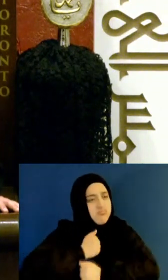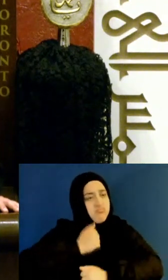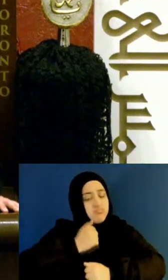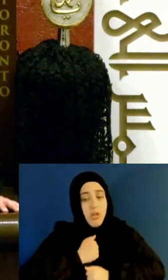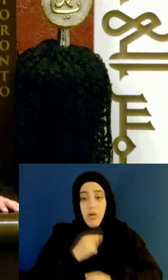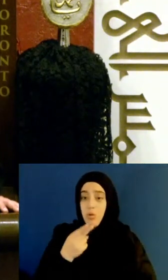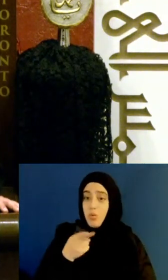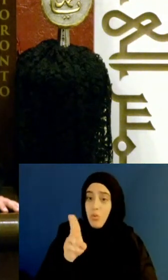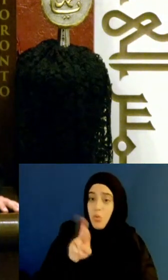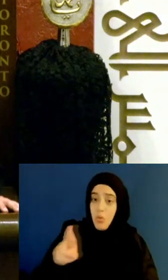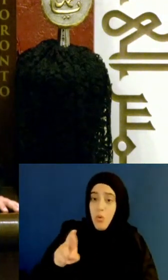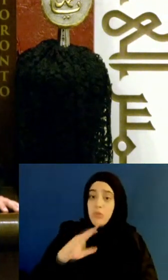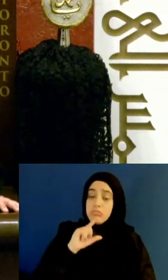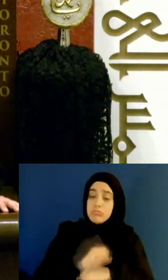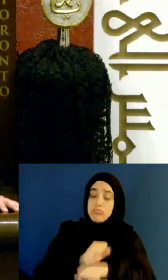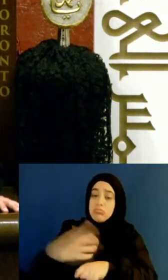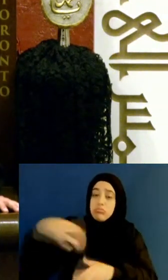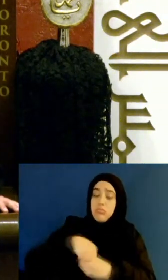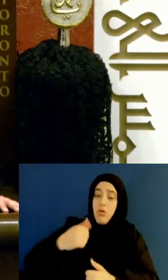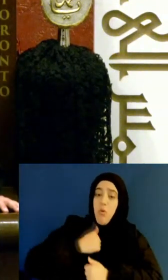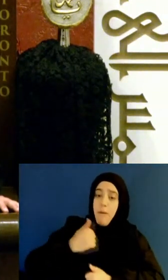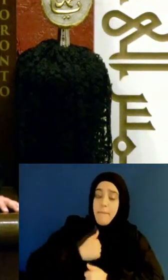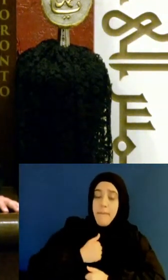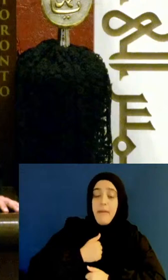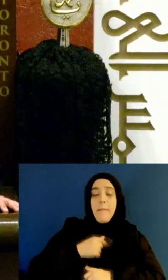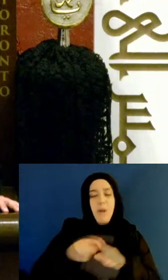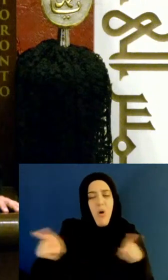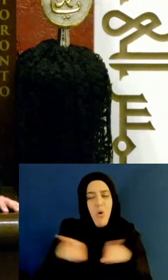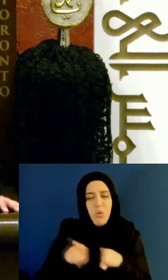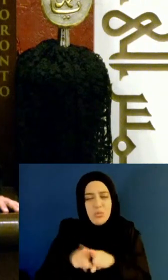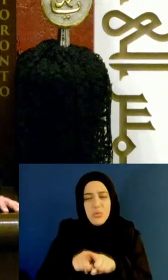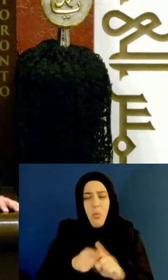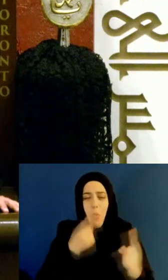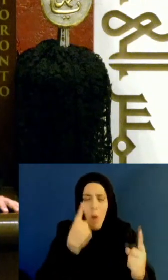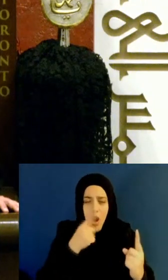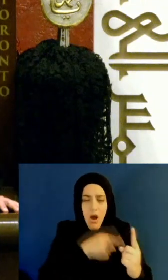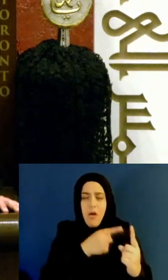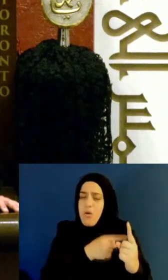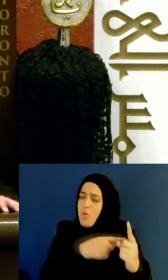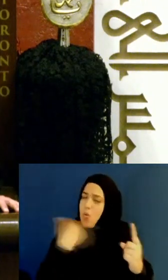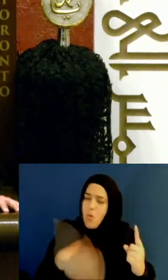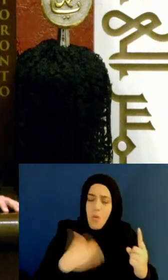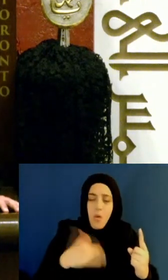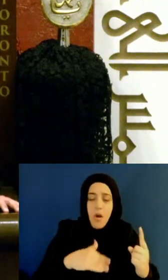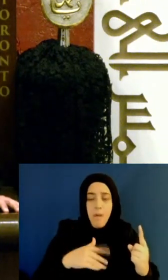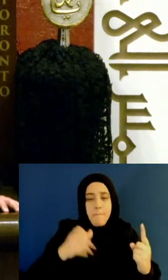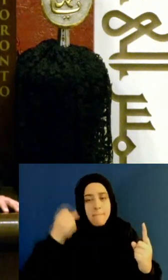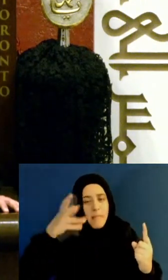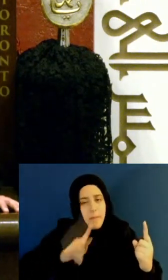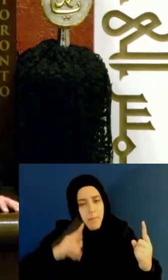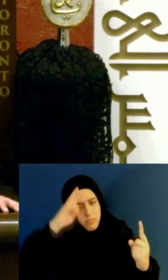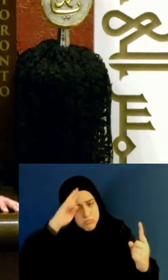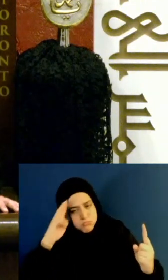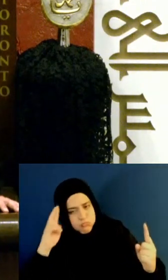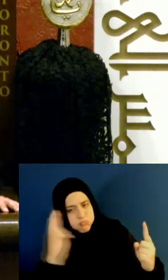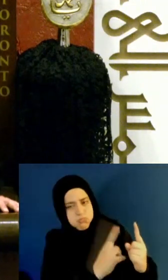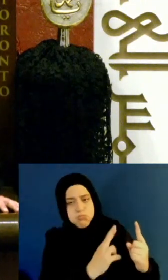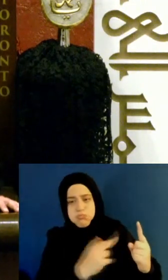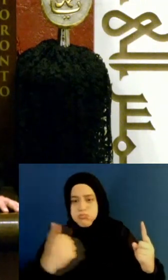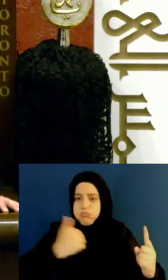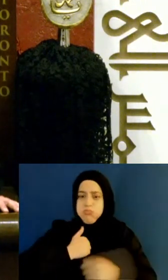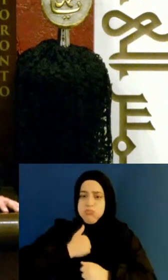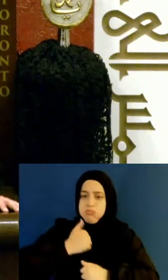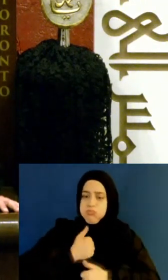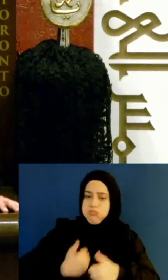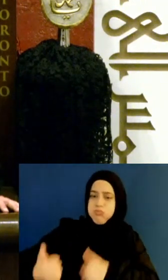of the most respected generals that existed or that lived during that time.